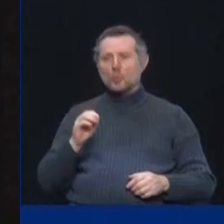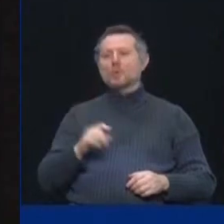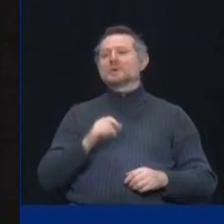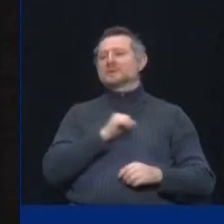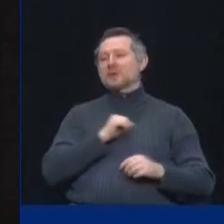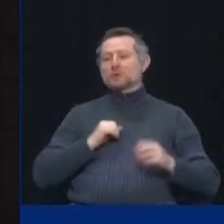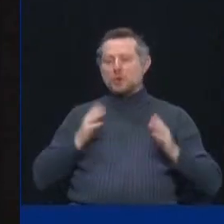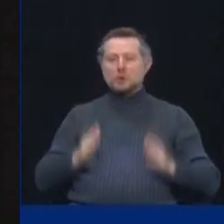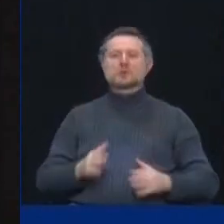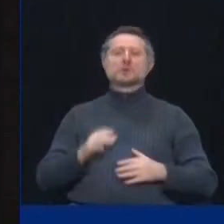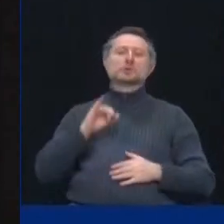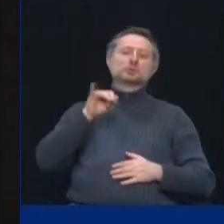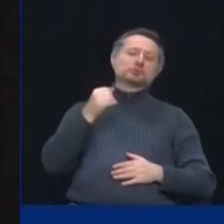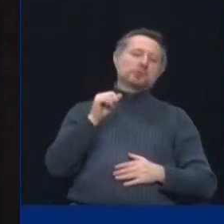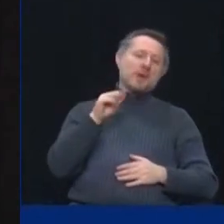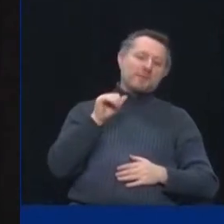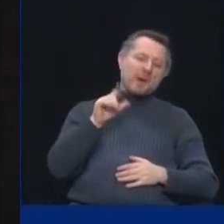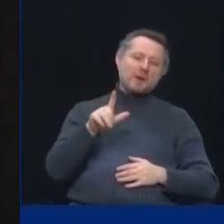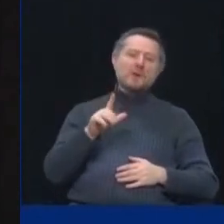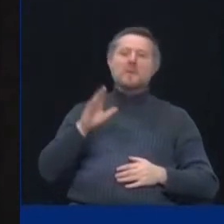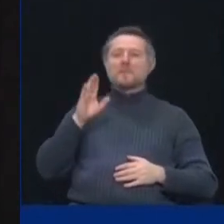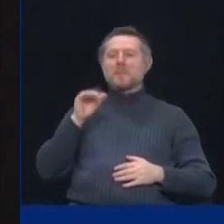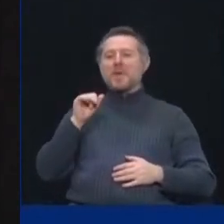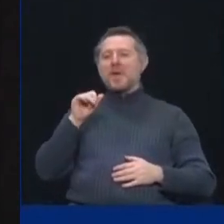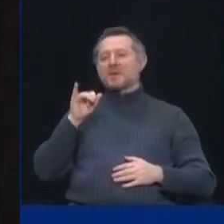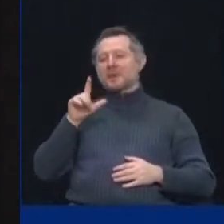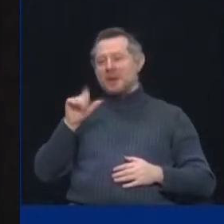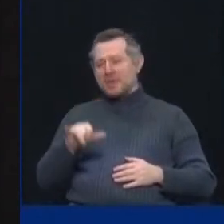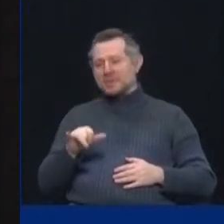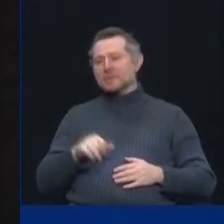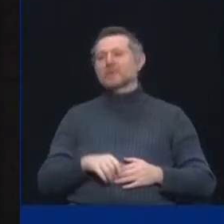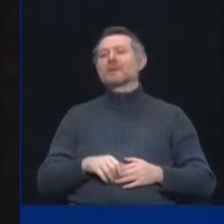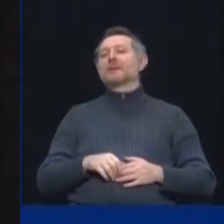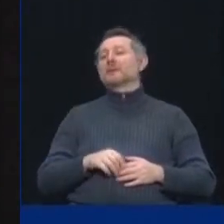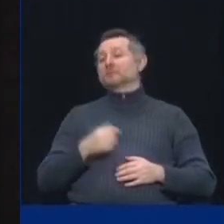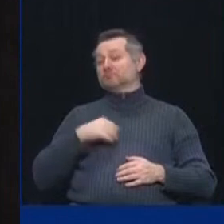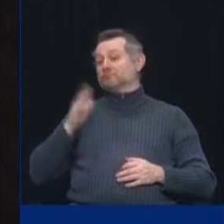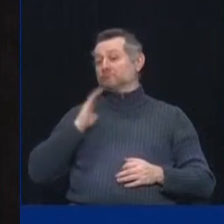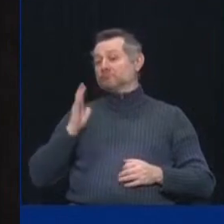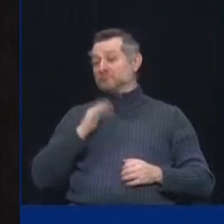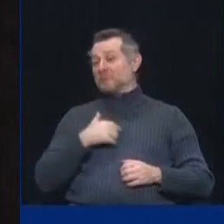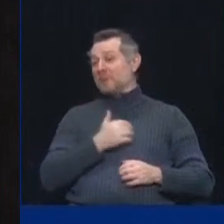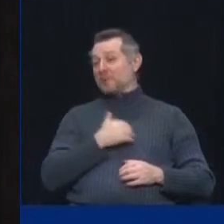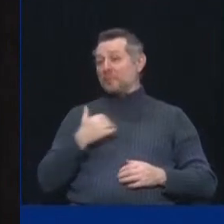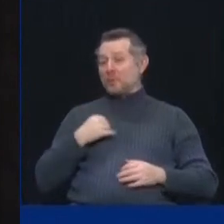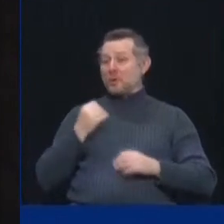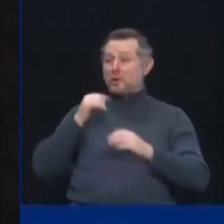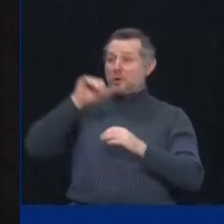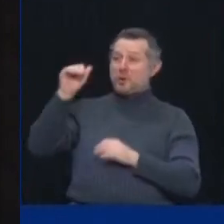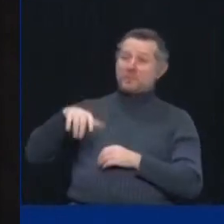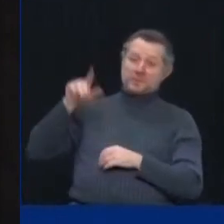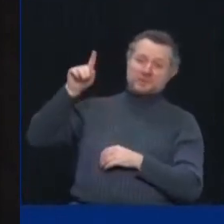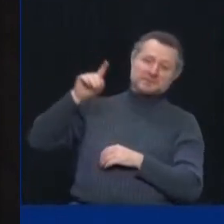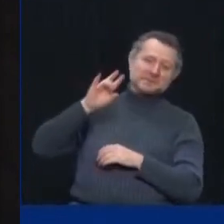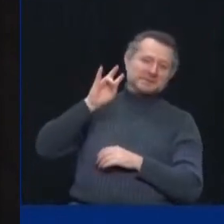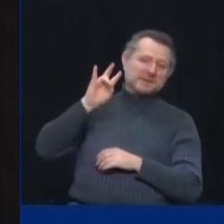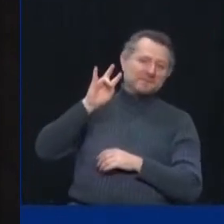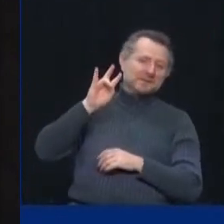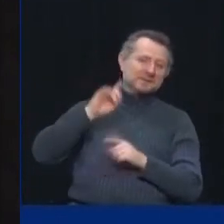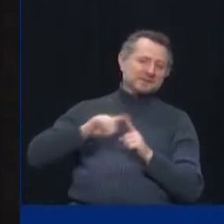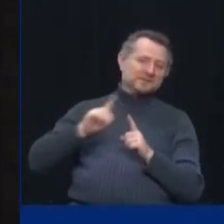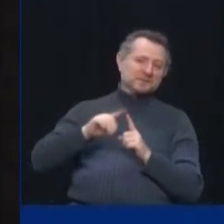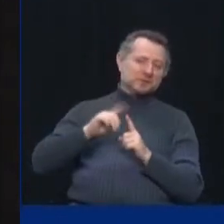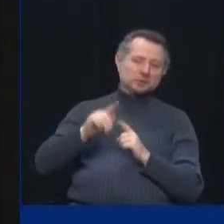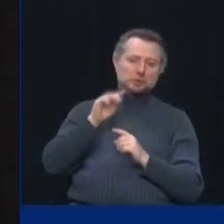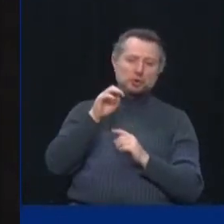here, I was up in the New York State Legislature as a member for 7 terms, and I know that it would not happen if it were